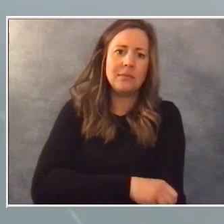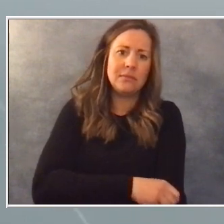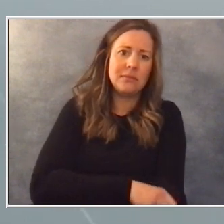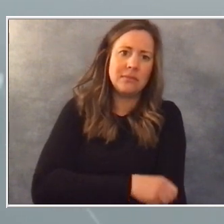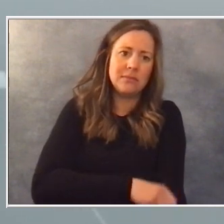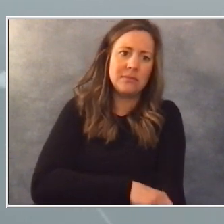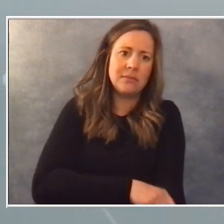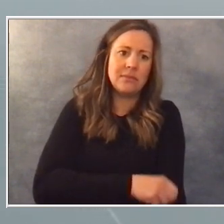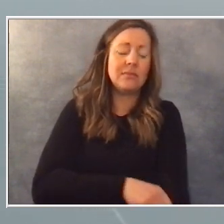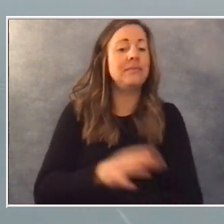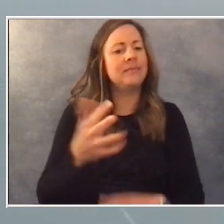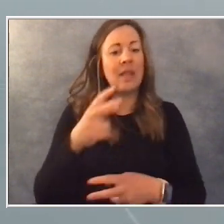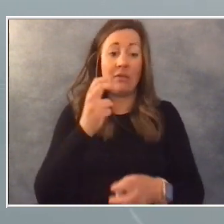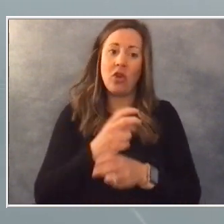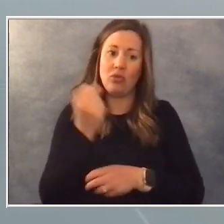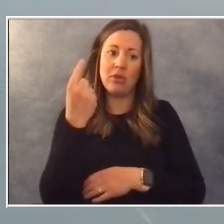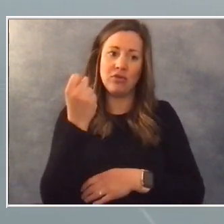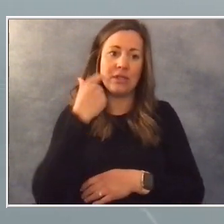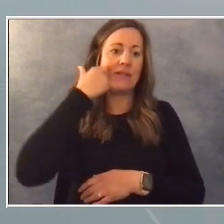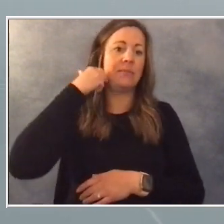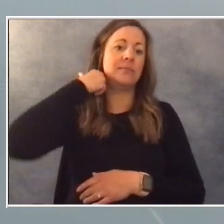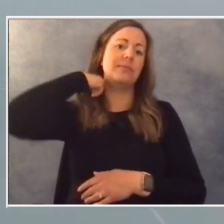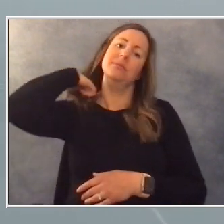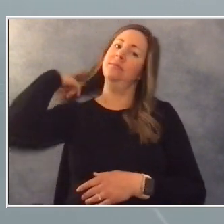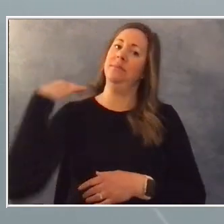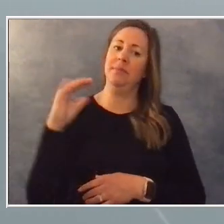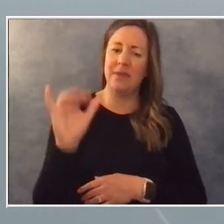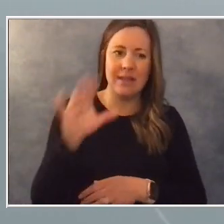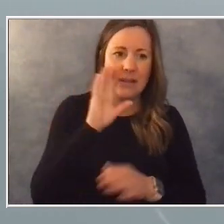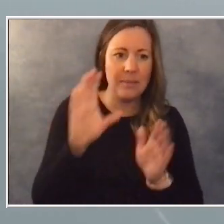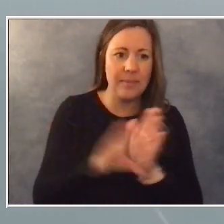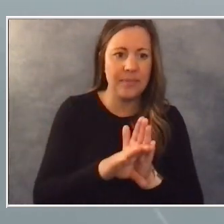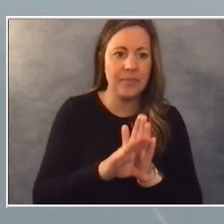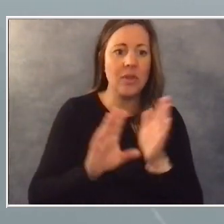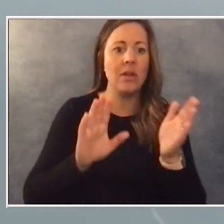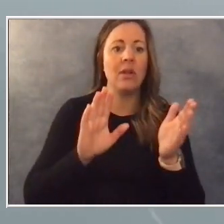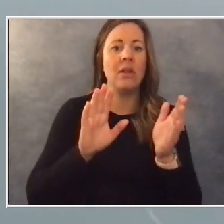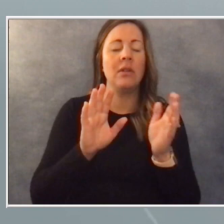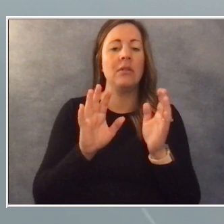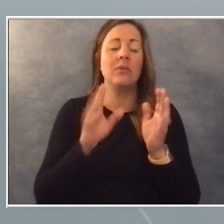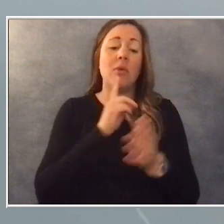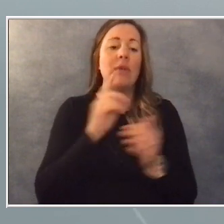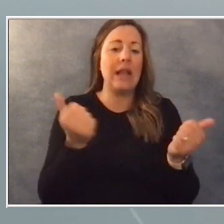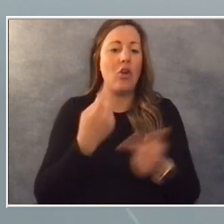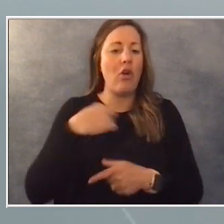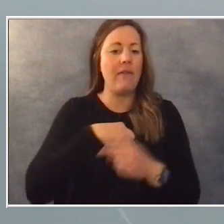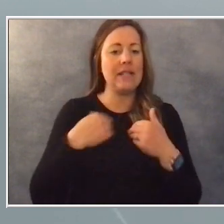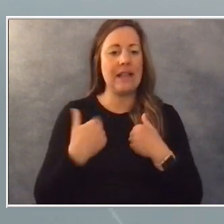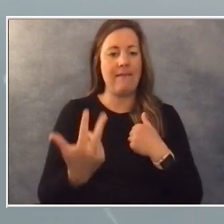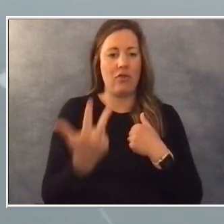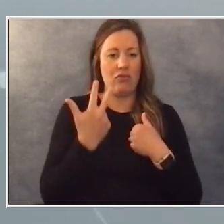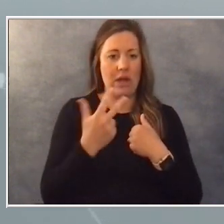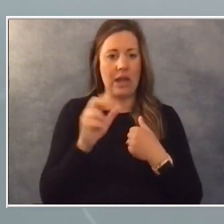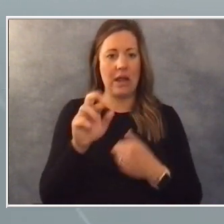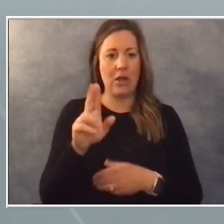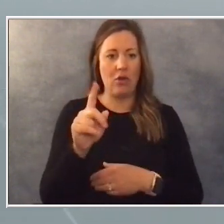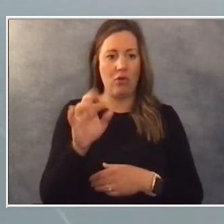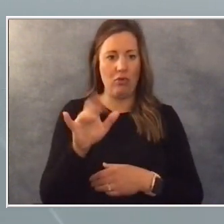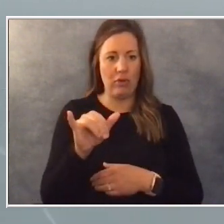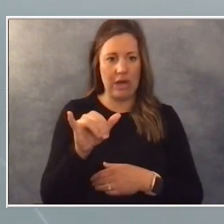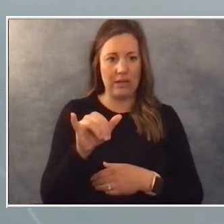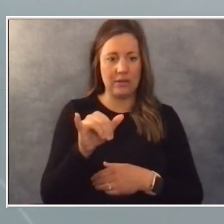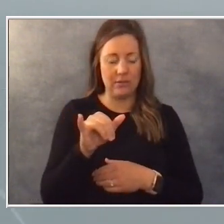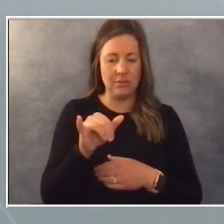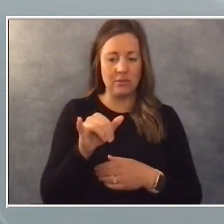maybe understand just looking at it like this, but it's all of us tend to have 3 main arteries to our heart. There's